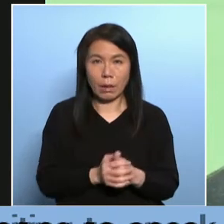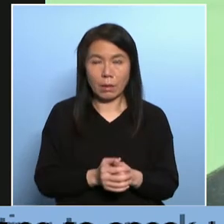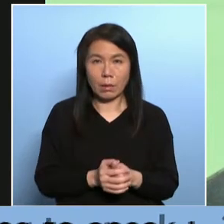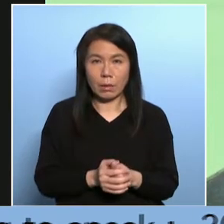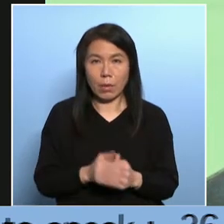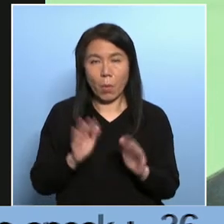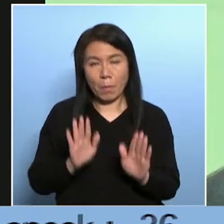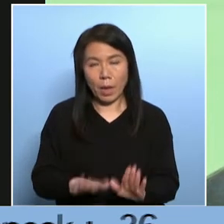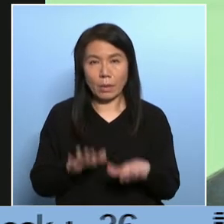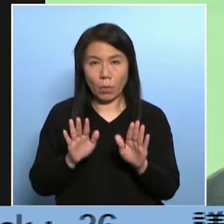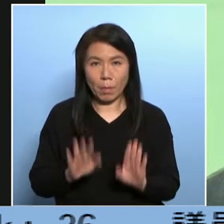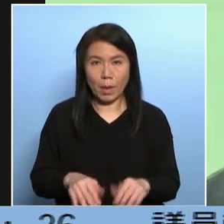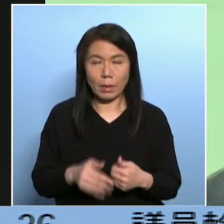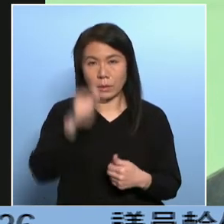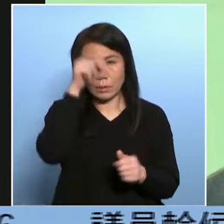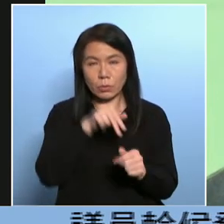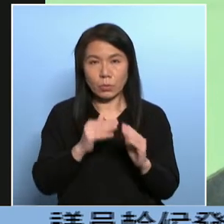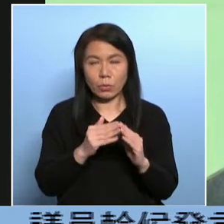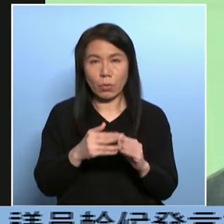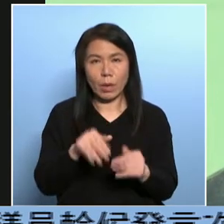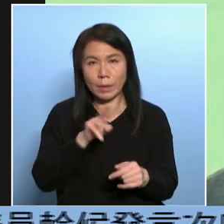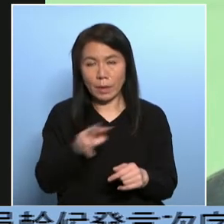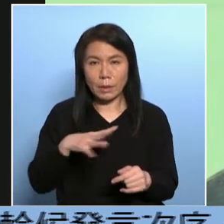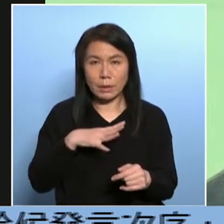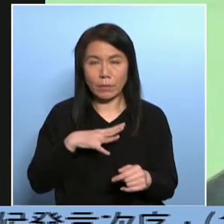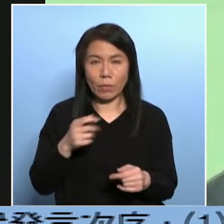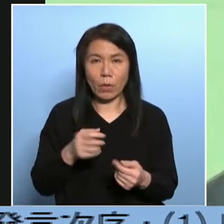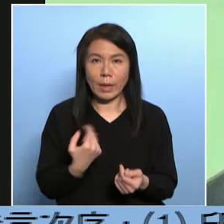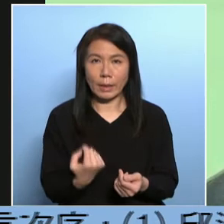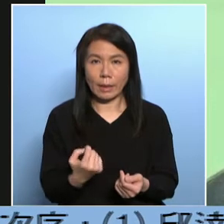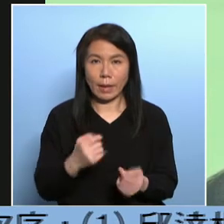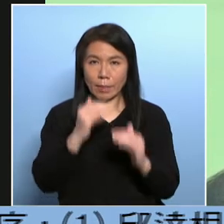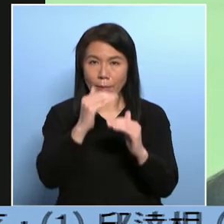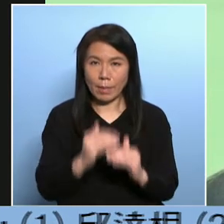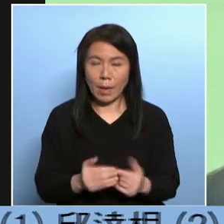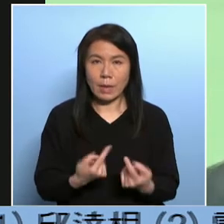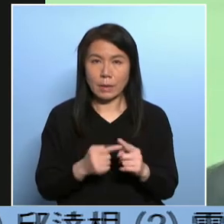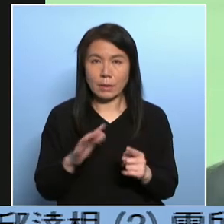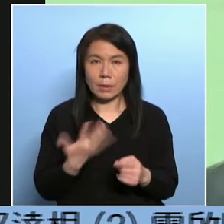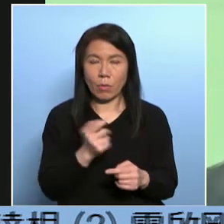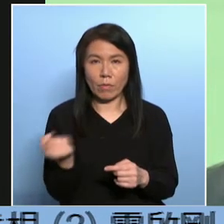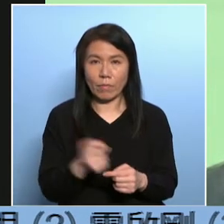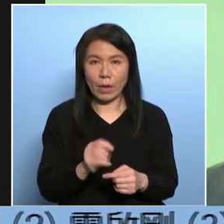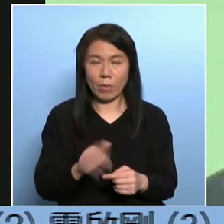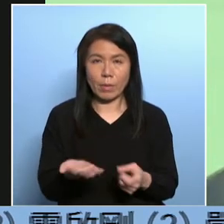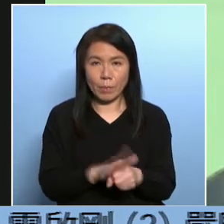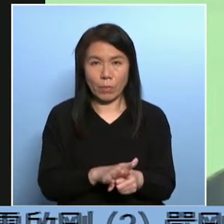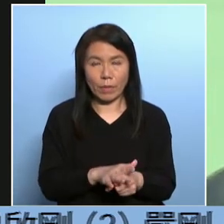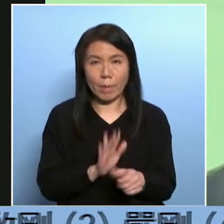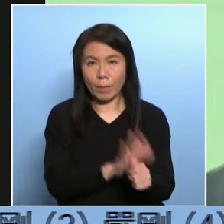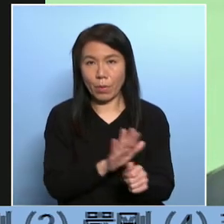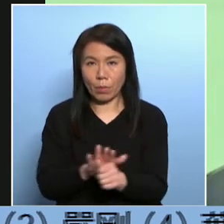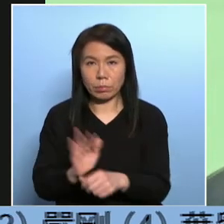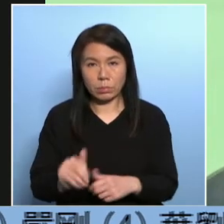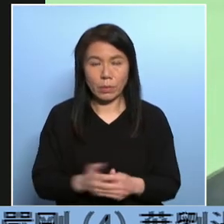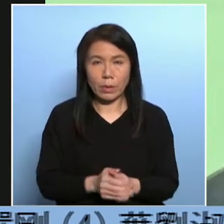that the recruitment process has been very cumbersome and the progress has been very slow. Can the HA simplify or streamline the procedure so that we